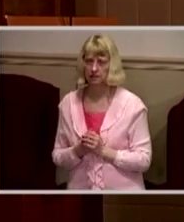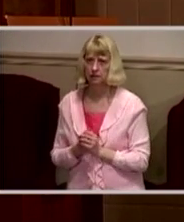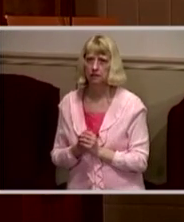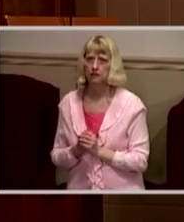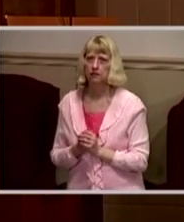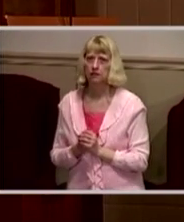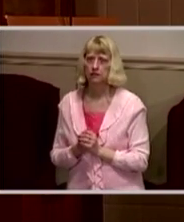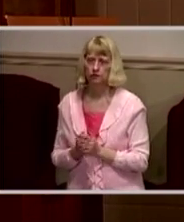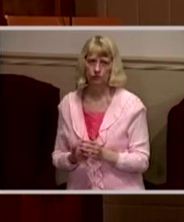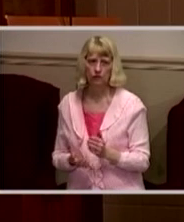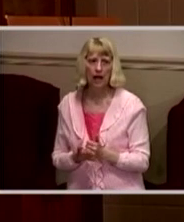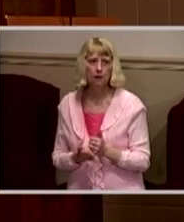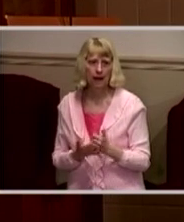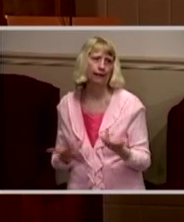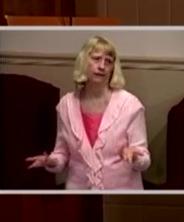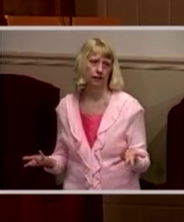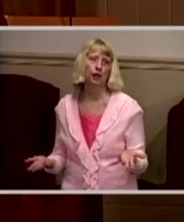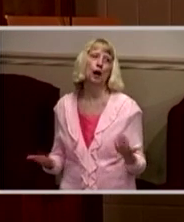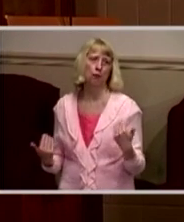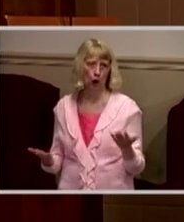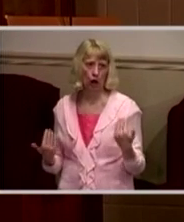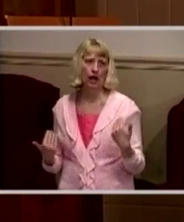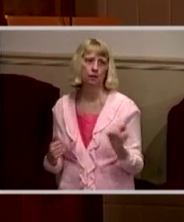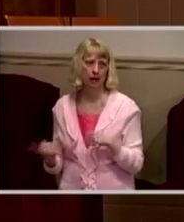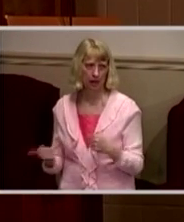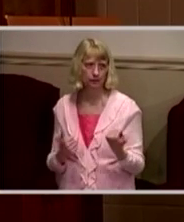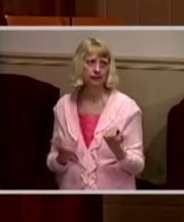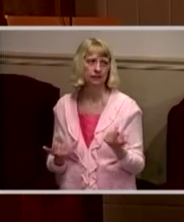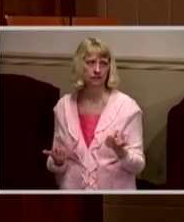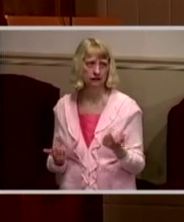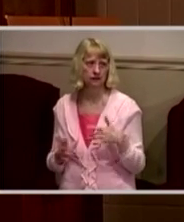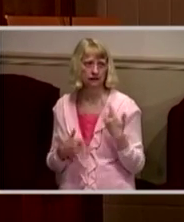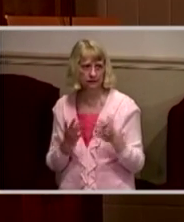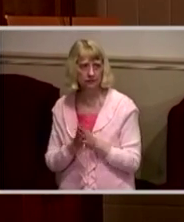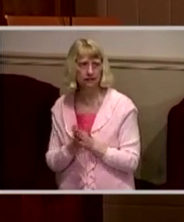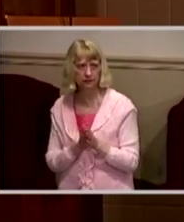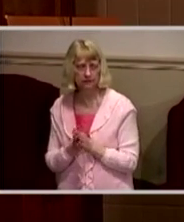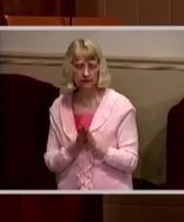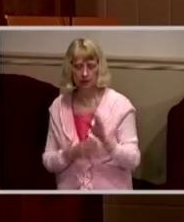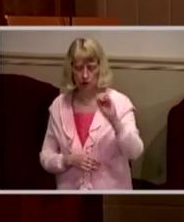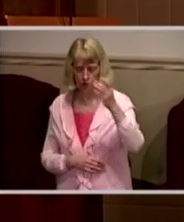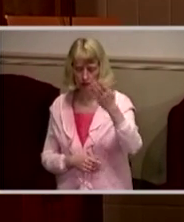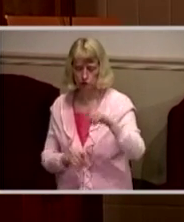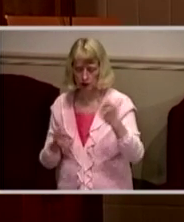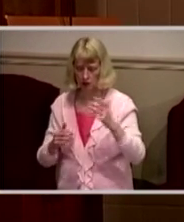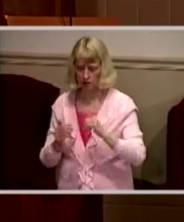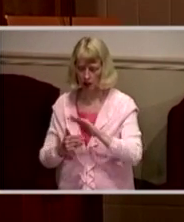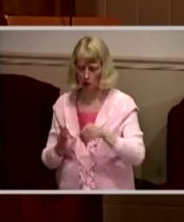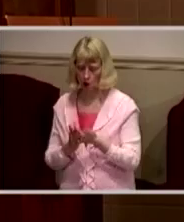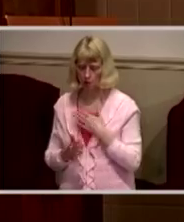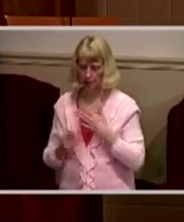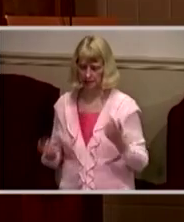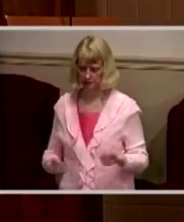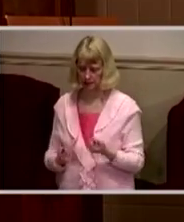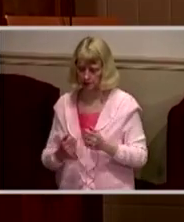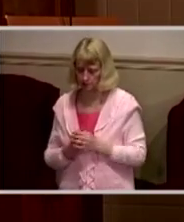Oh, come on, you Baptists, get a grip on that. Grace Greater Than All My Sin.